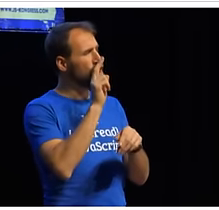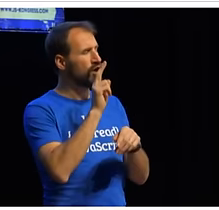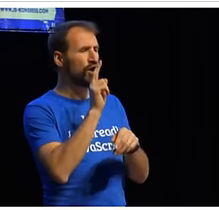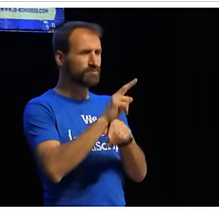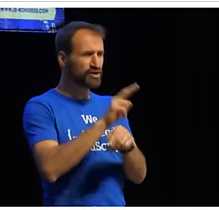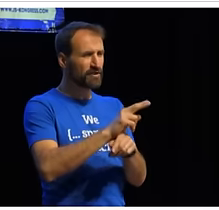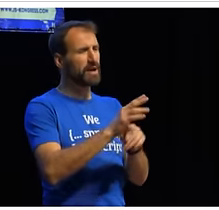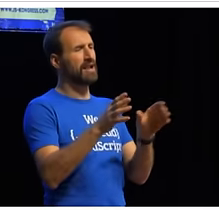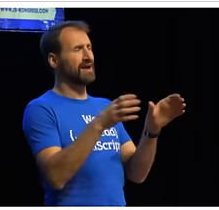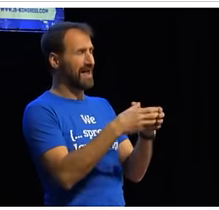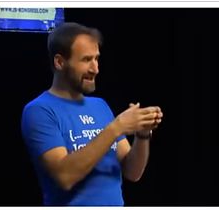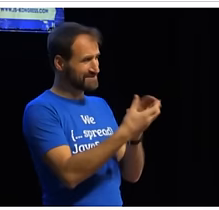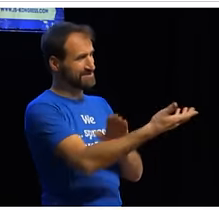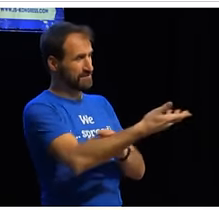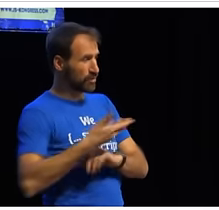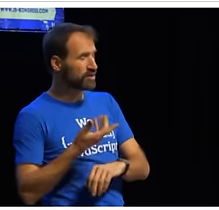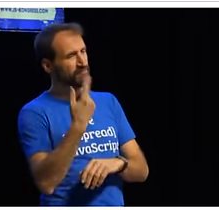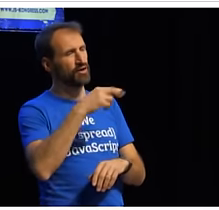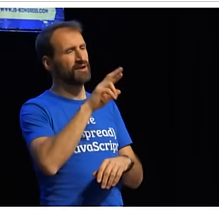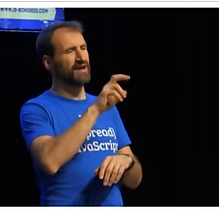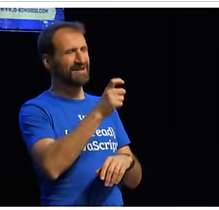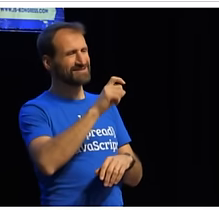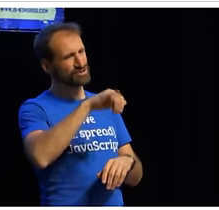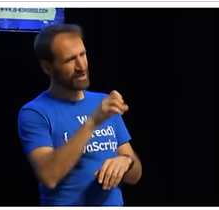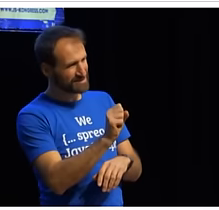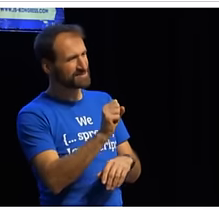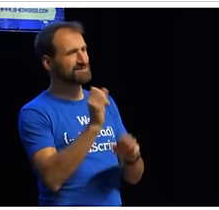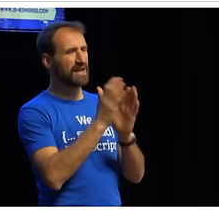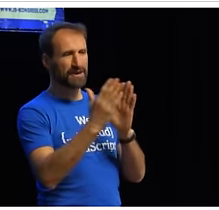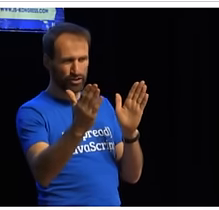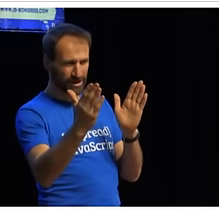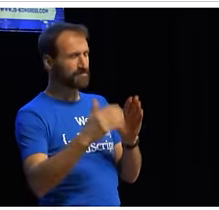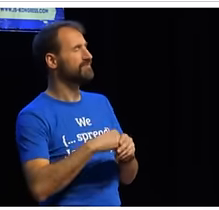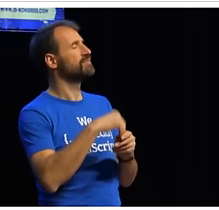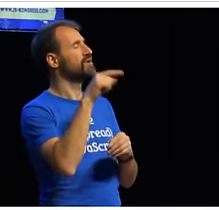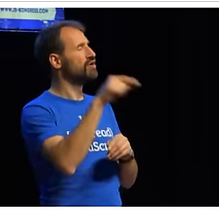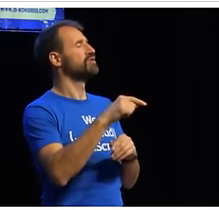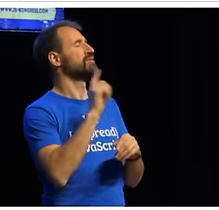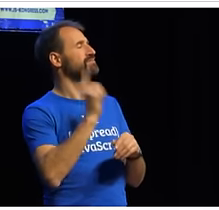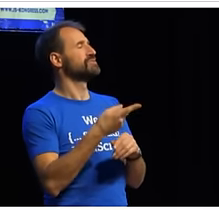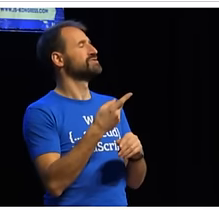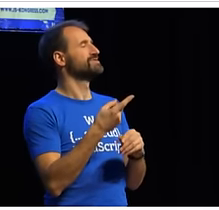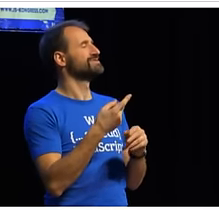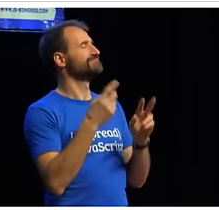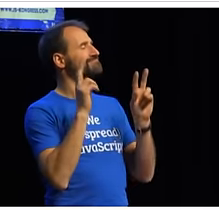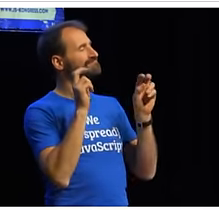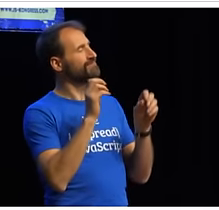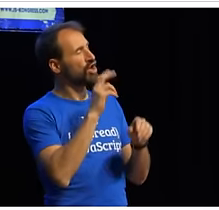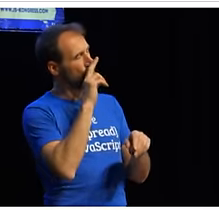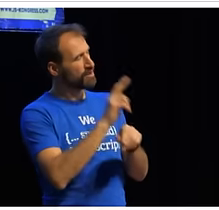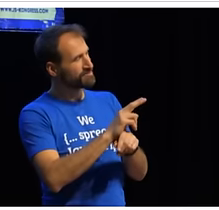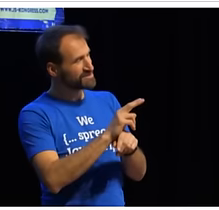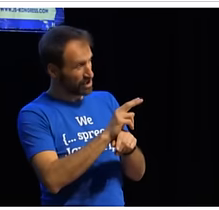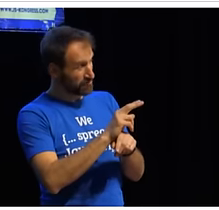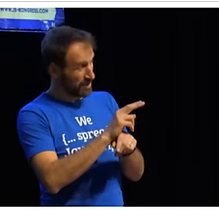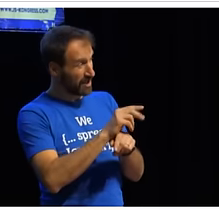from the RxJS library. And I have to provide a so-called observer. And this observer can